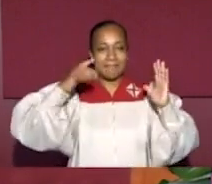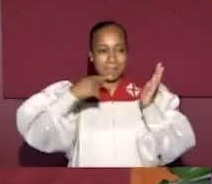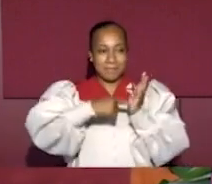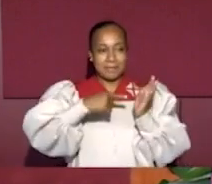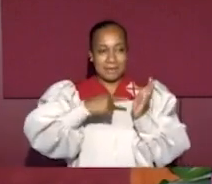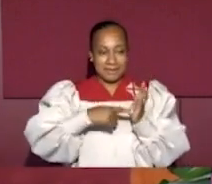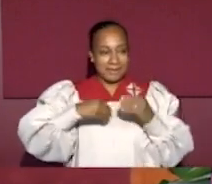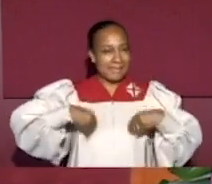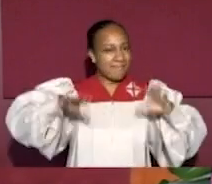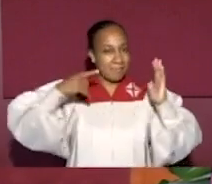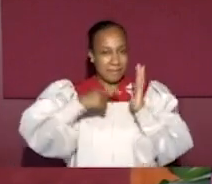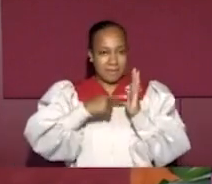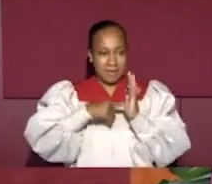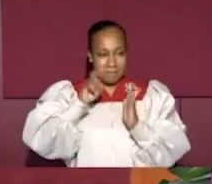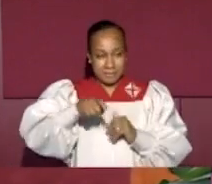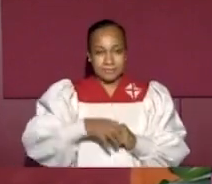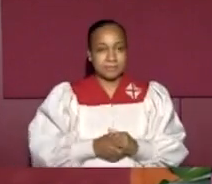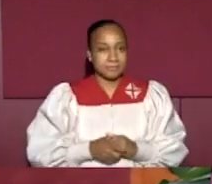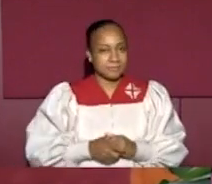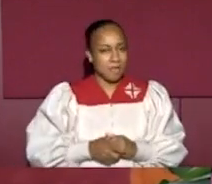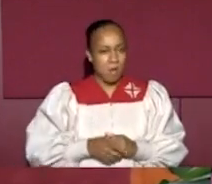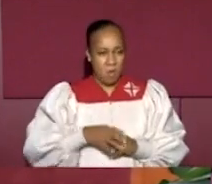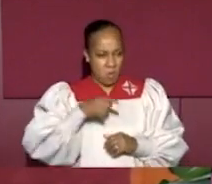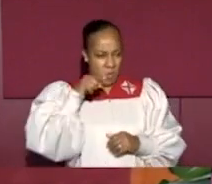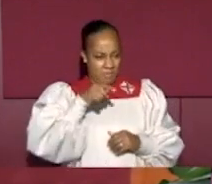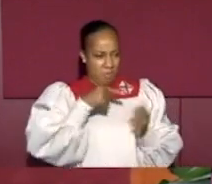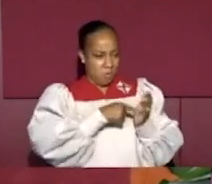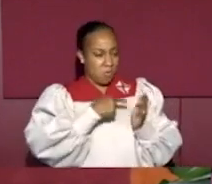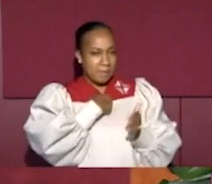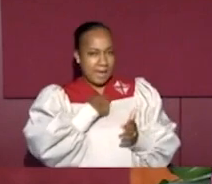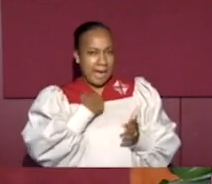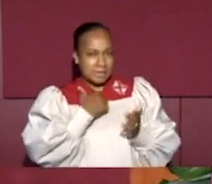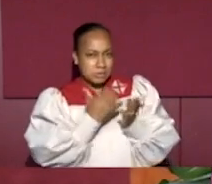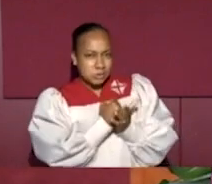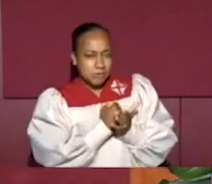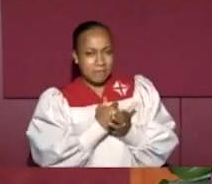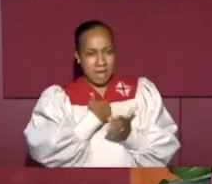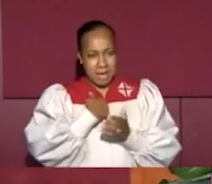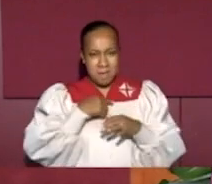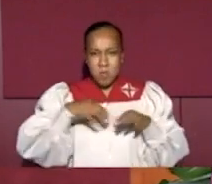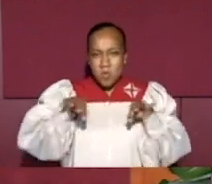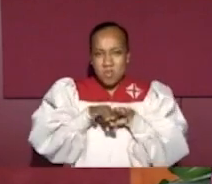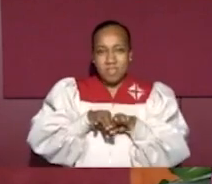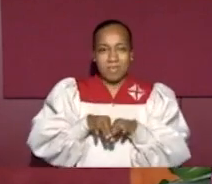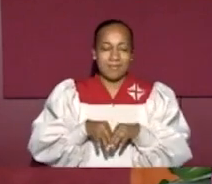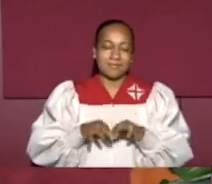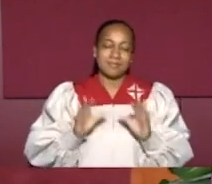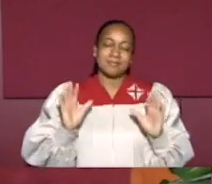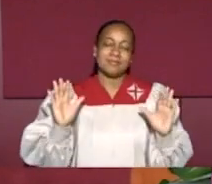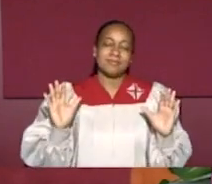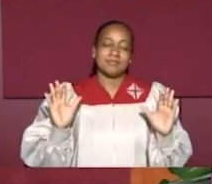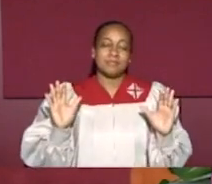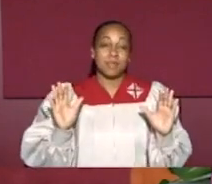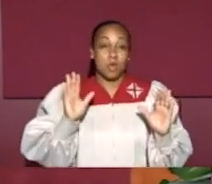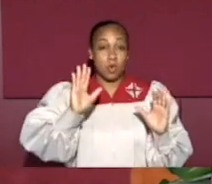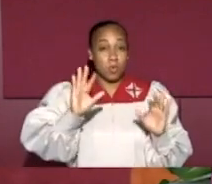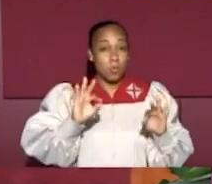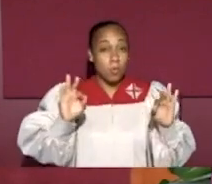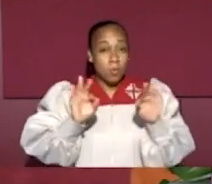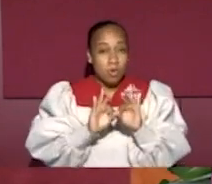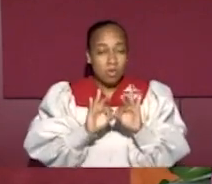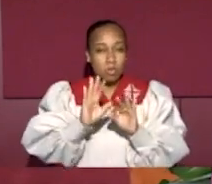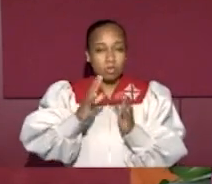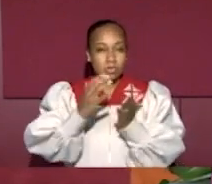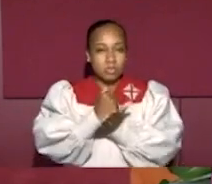to give up the debt. They owe me, I deserve, I'm worth. Listen, what you're worth and what